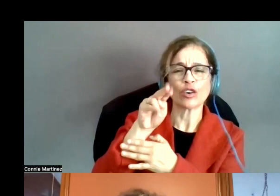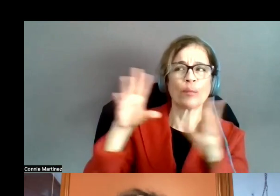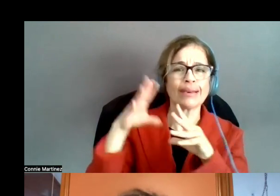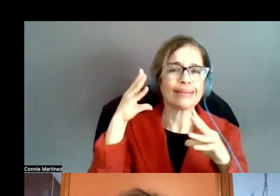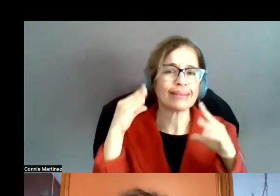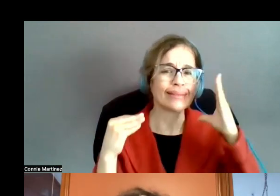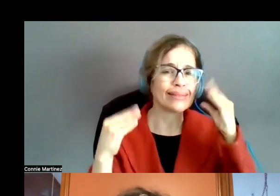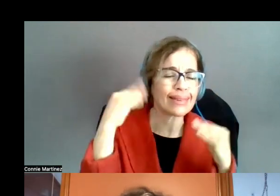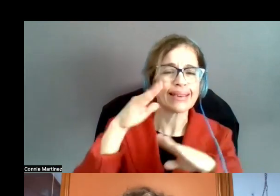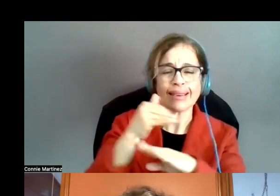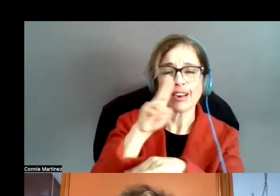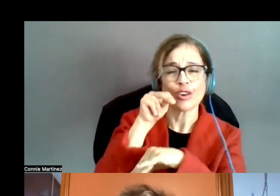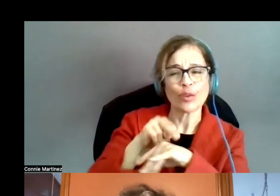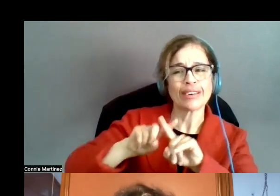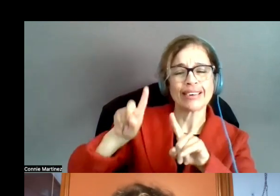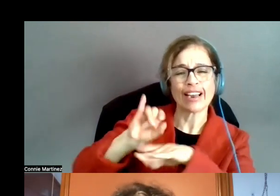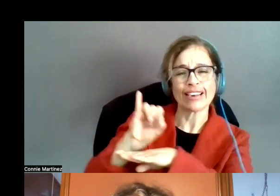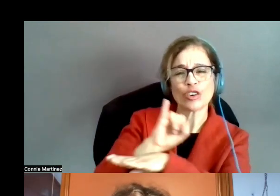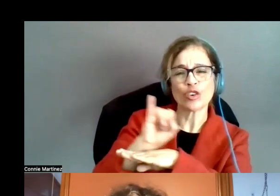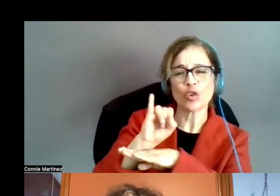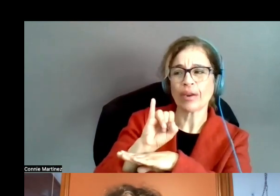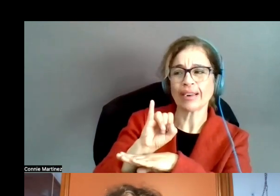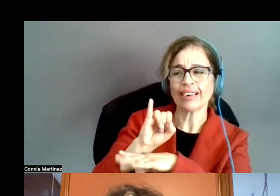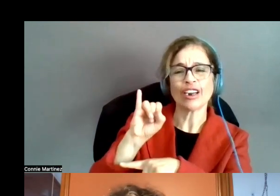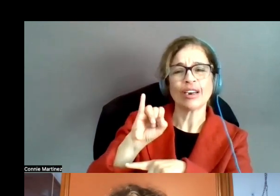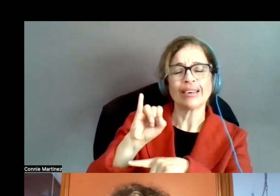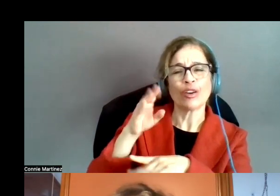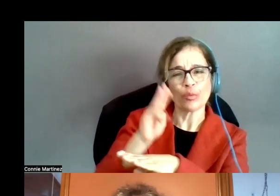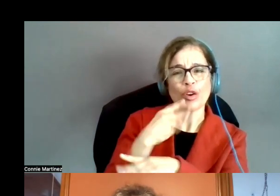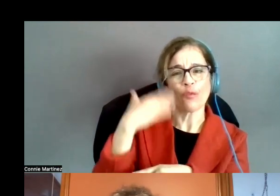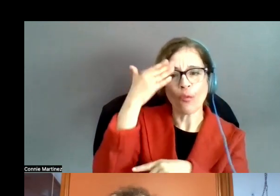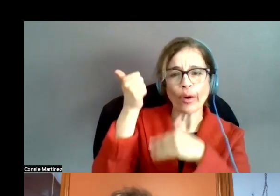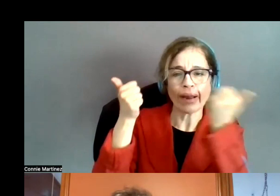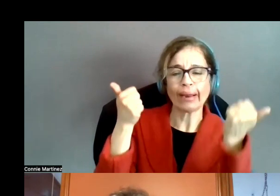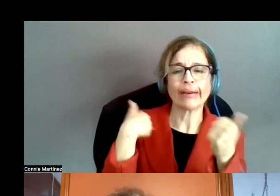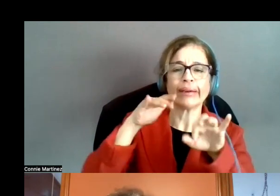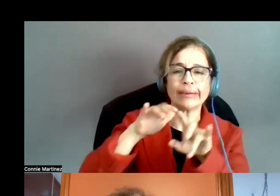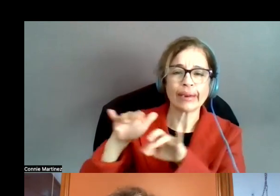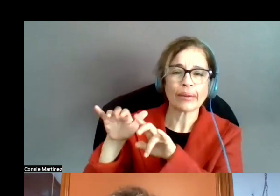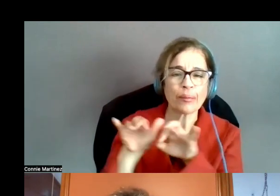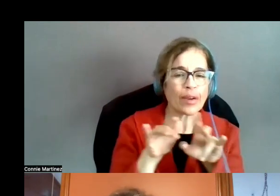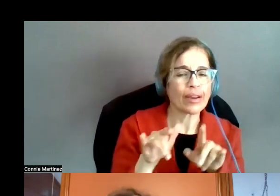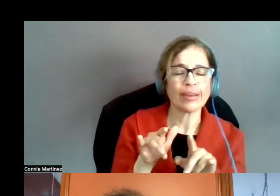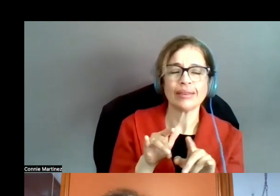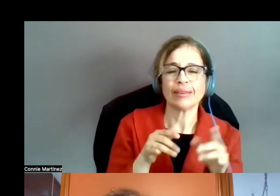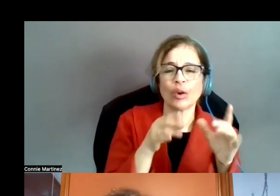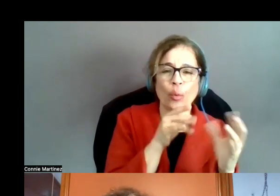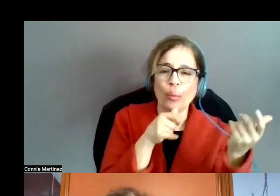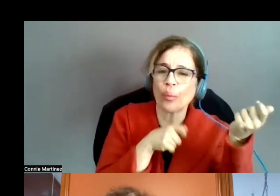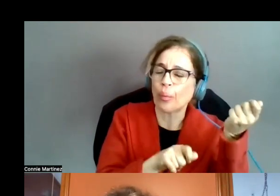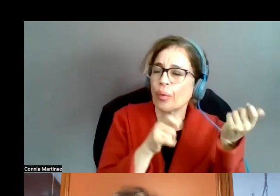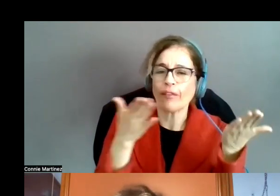and of course you have to make different instruments to get new sounds. We forget, we think that the piano and the violin have been here